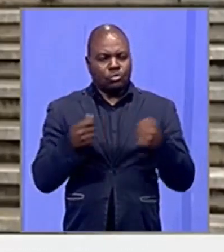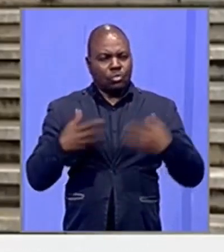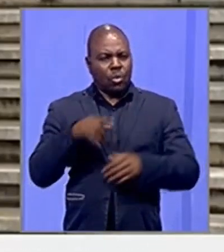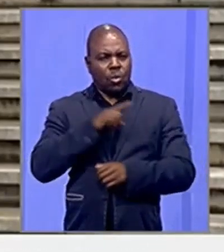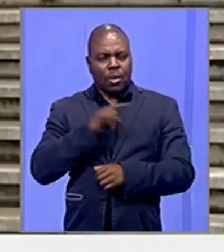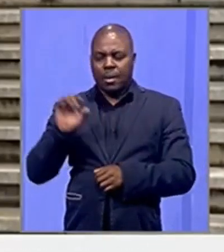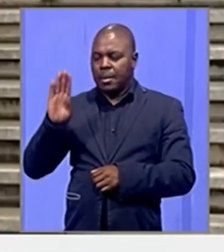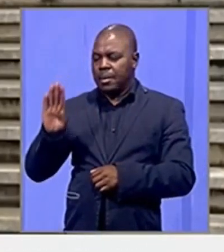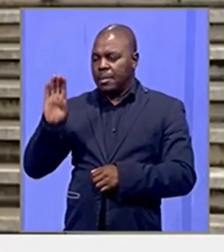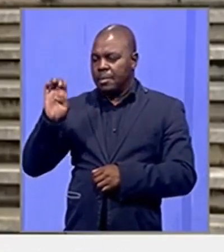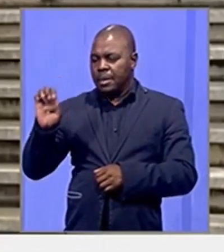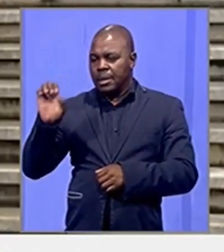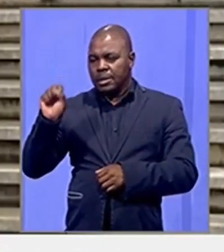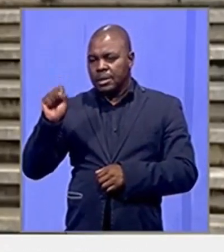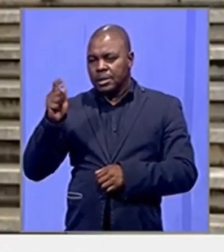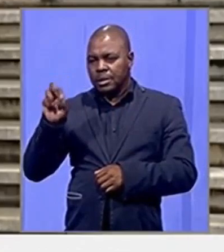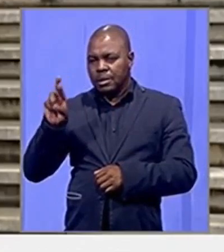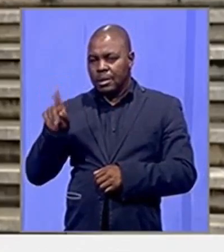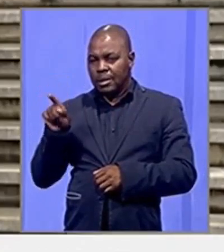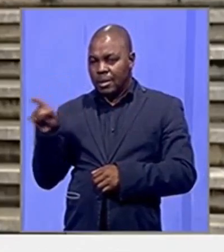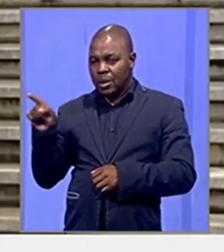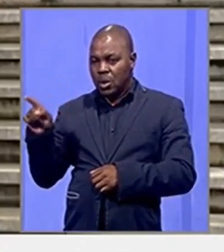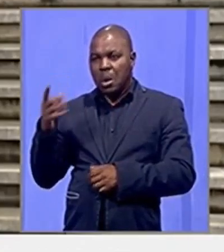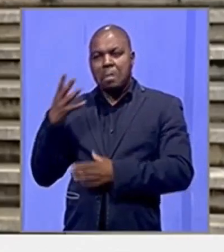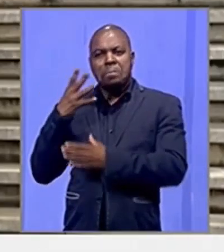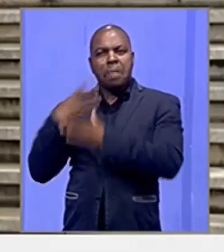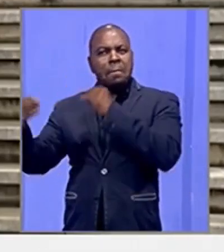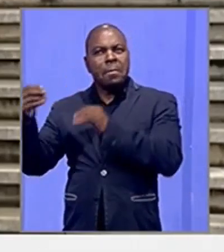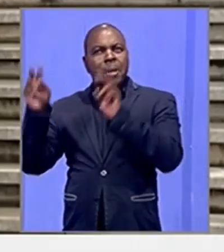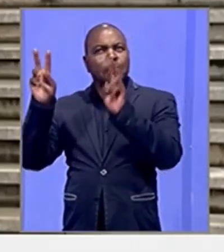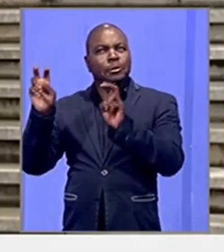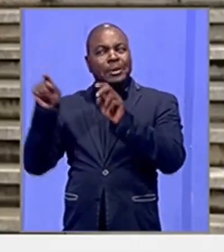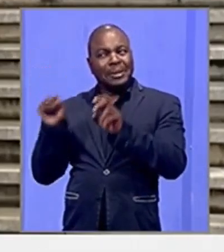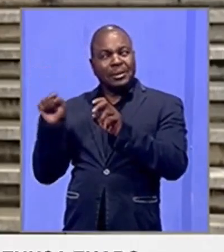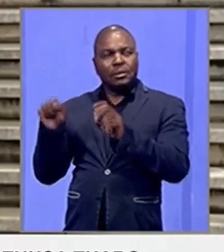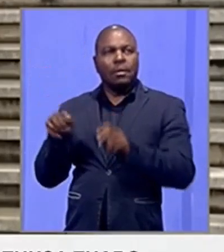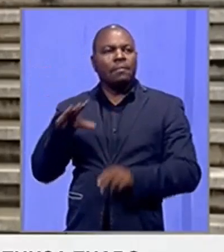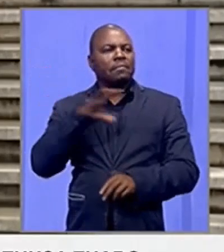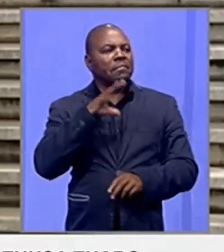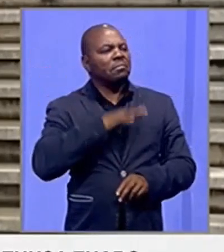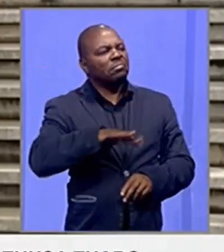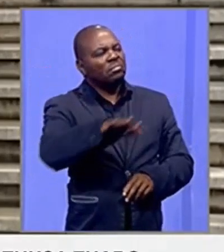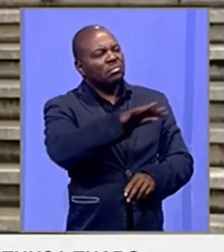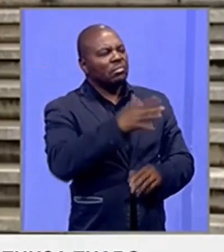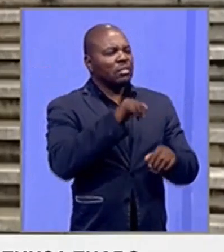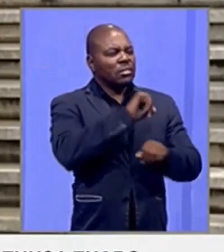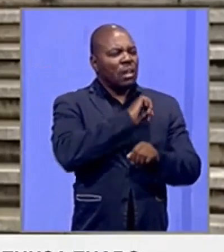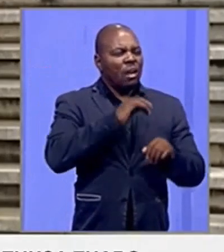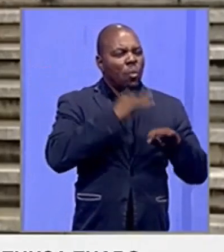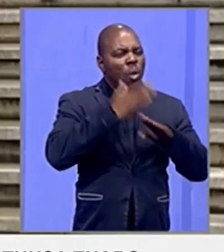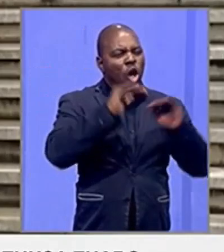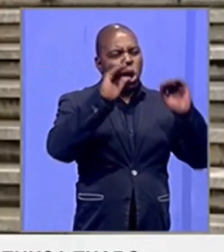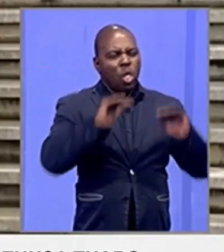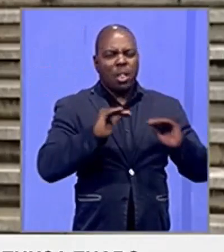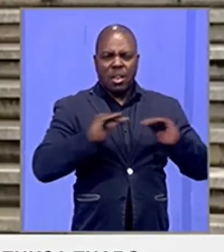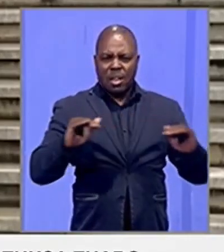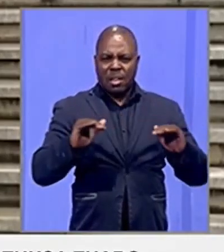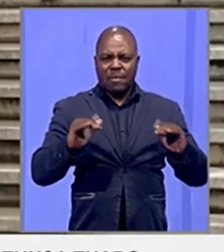Thabo Bester kapa yona tabeng ya Thabo Bester hore ke batho fela be leng hore ba fatshe mane